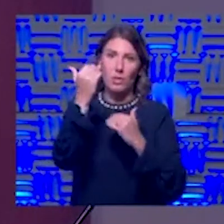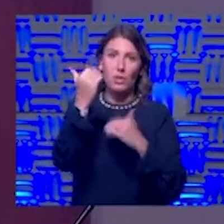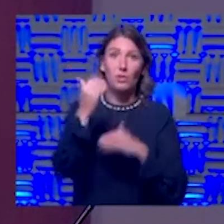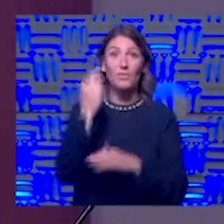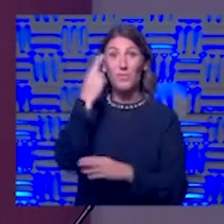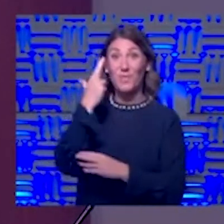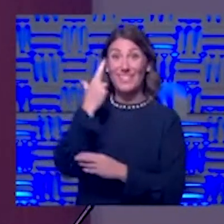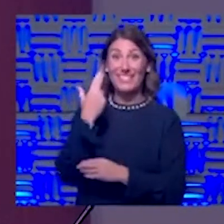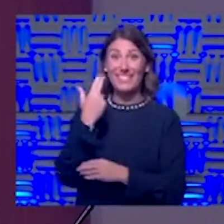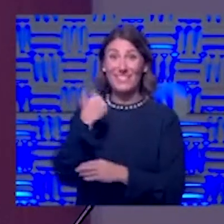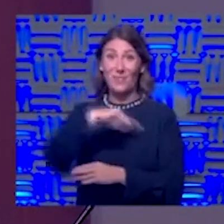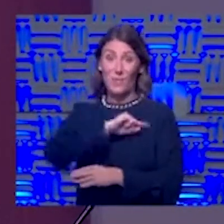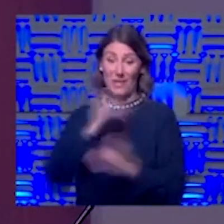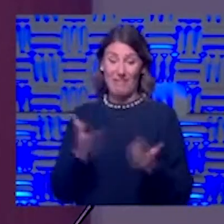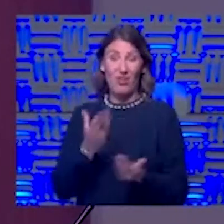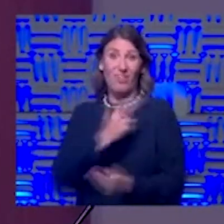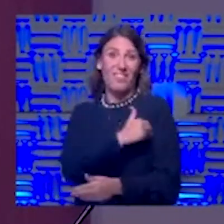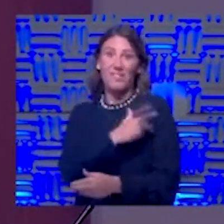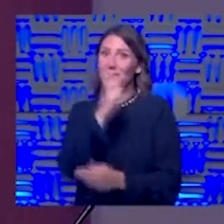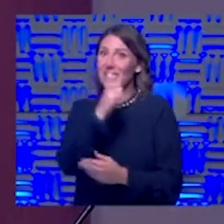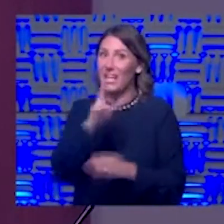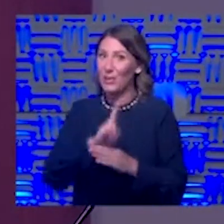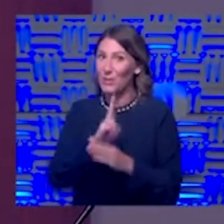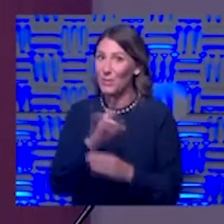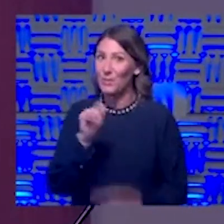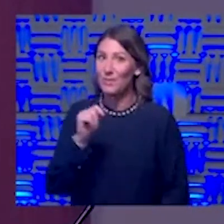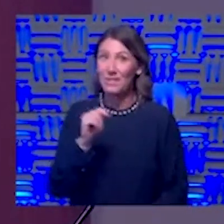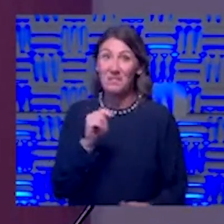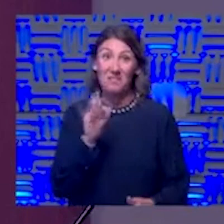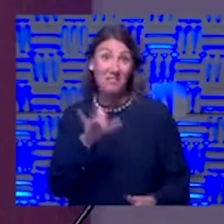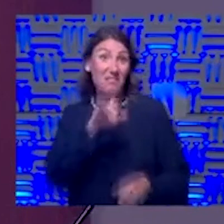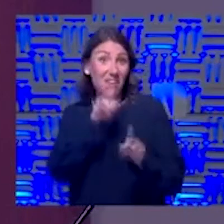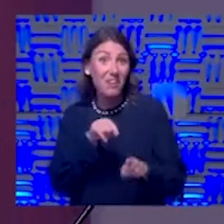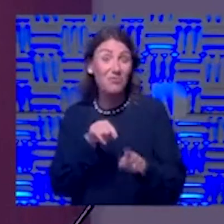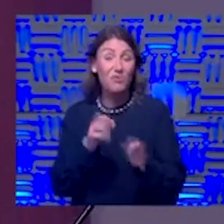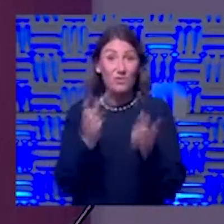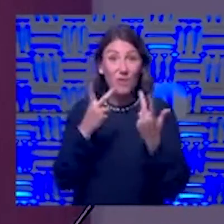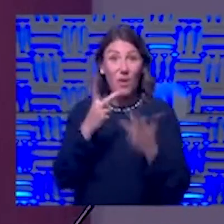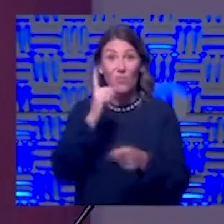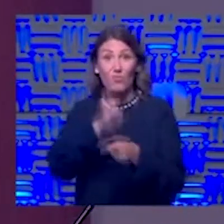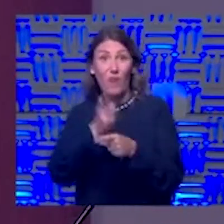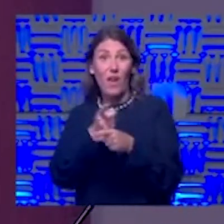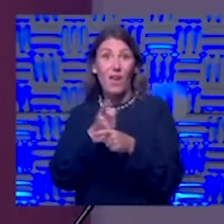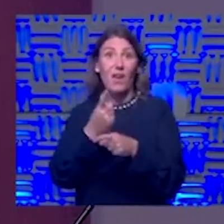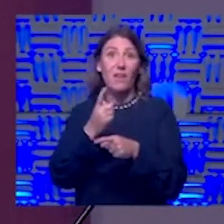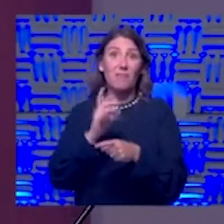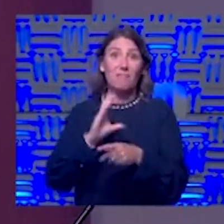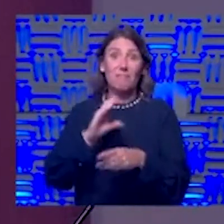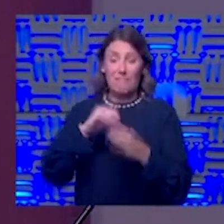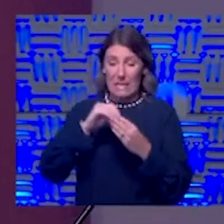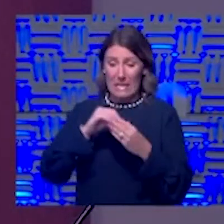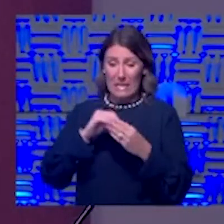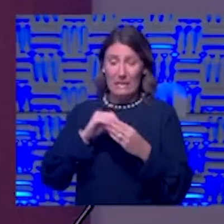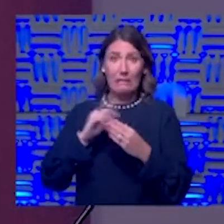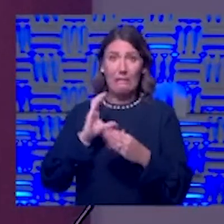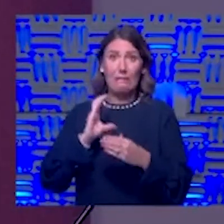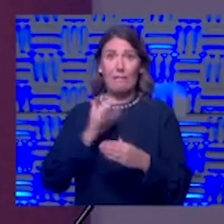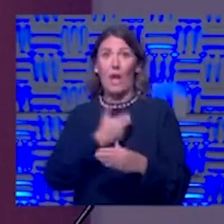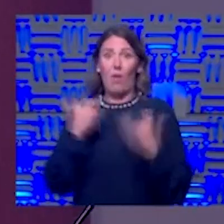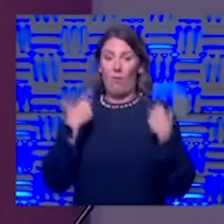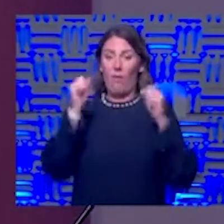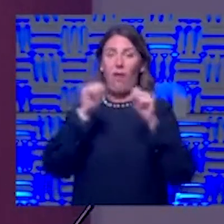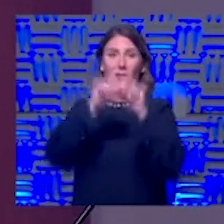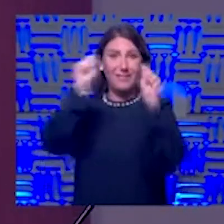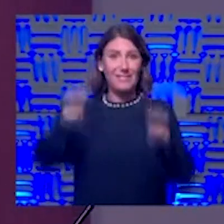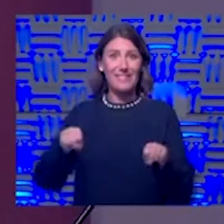reason we don't use any of them. So I think that answers a lot, right? We don't have in our system deployed a point of care test for COVID